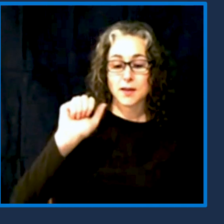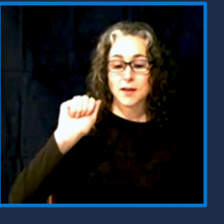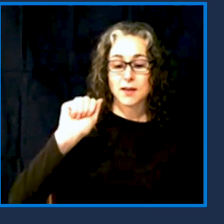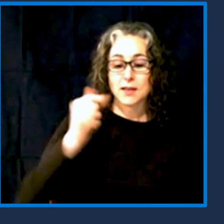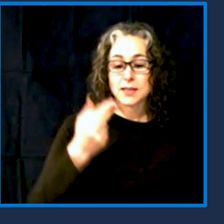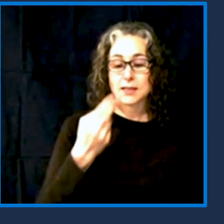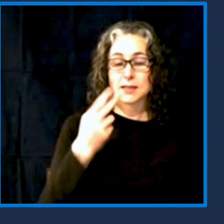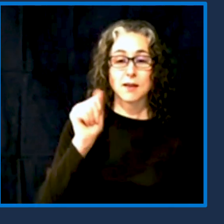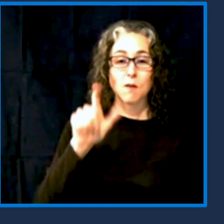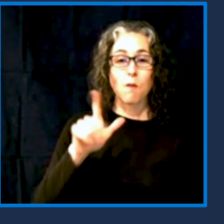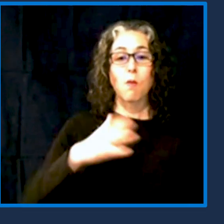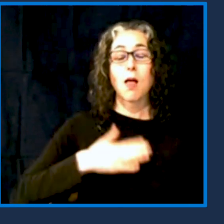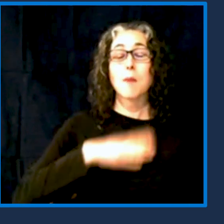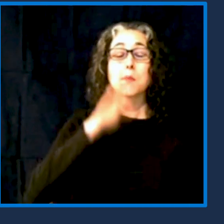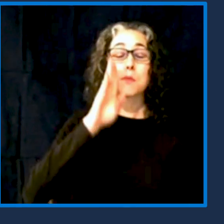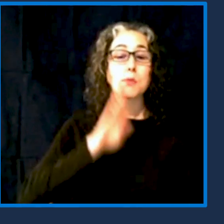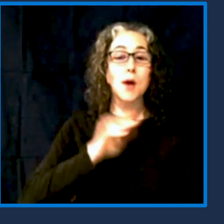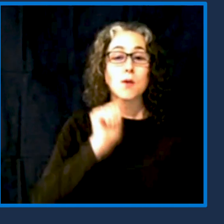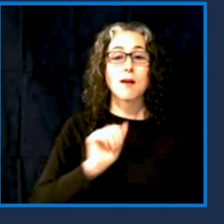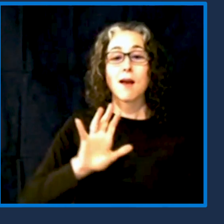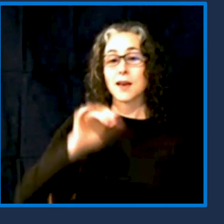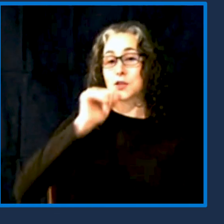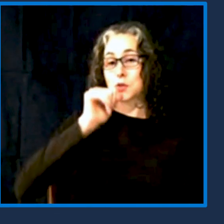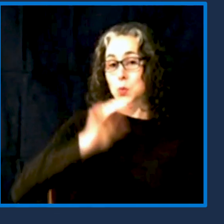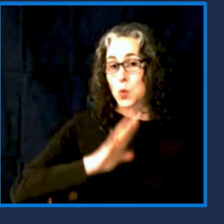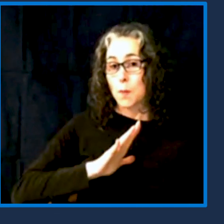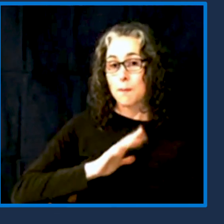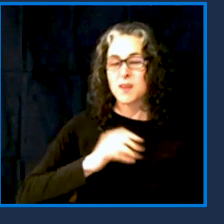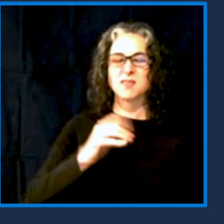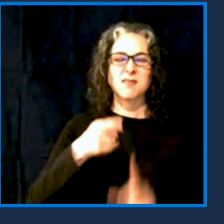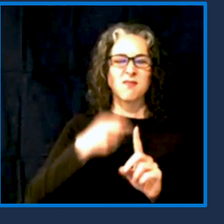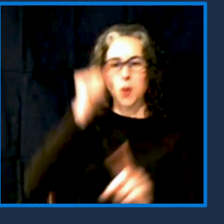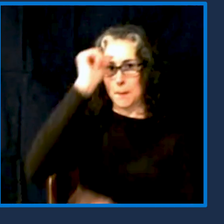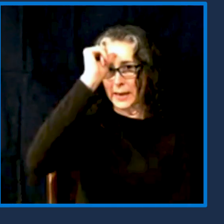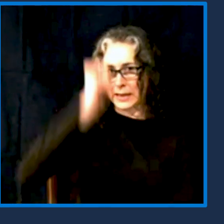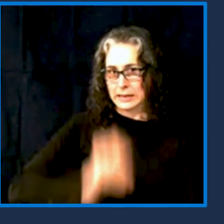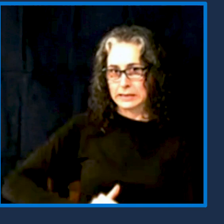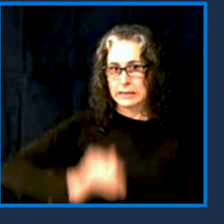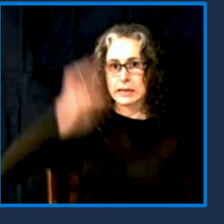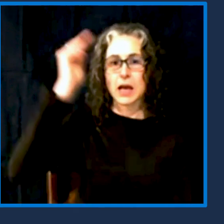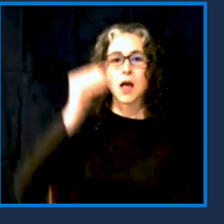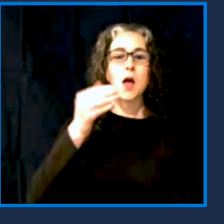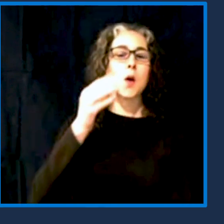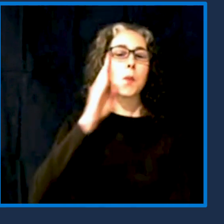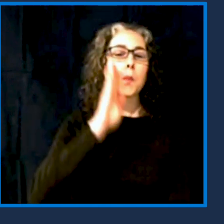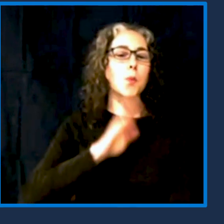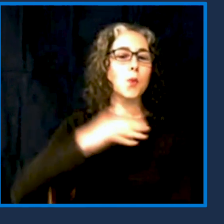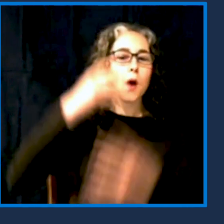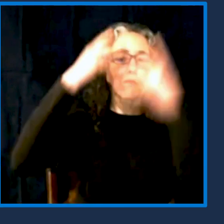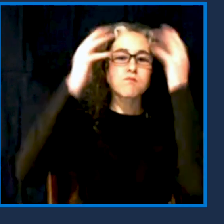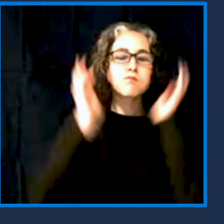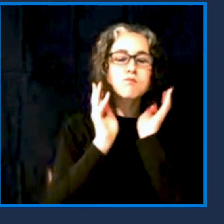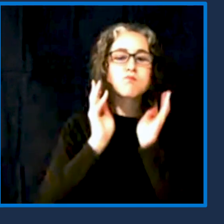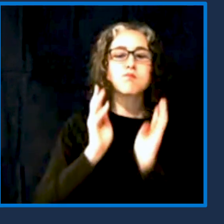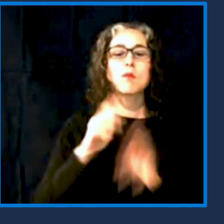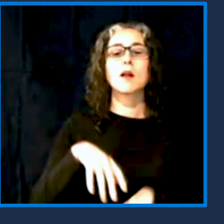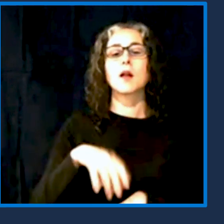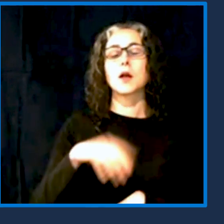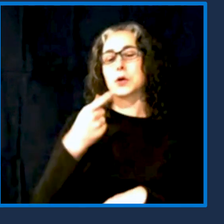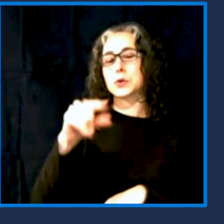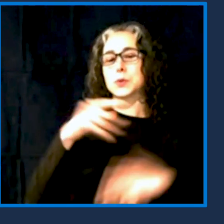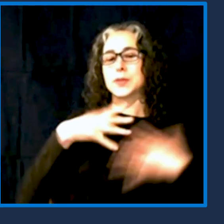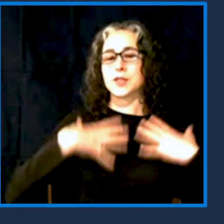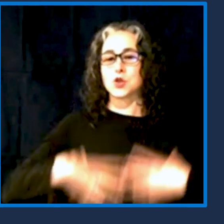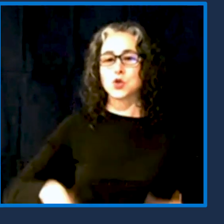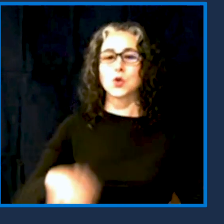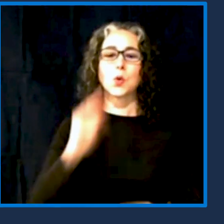woman of Asian origin with short black hair, wearing a green shirt with some bright red flowers on it. And of course, I'm